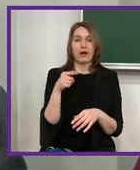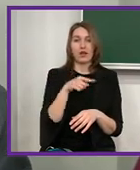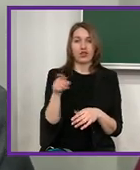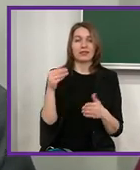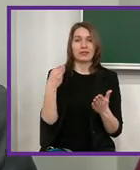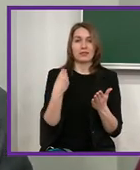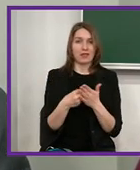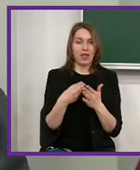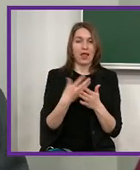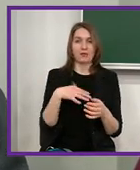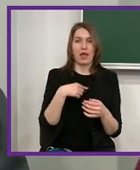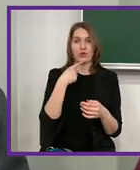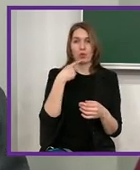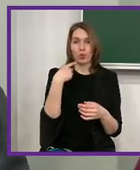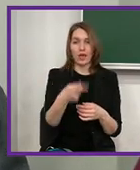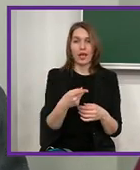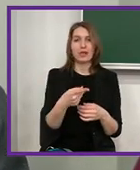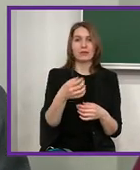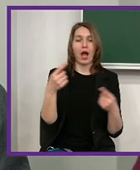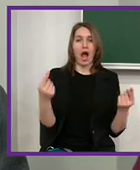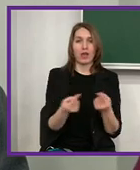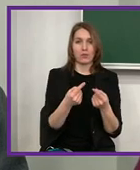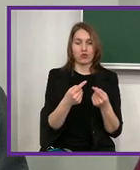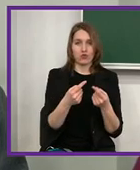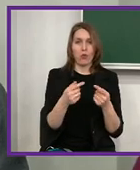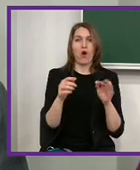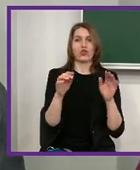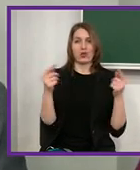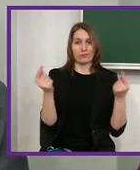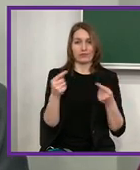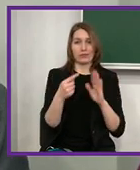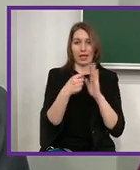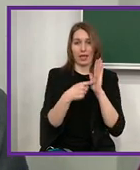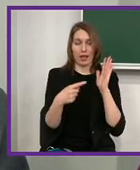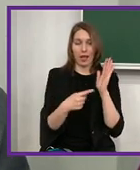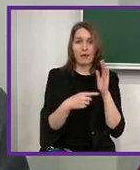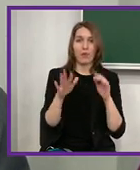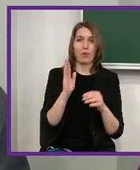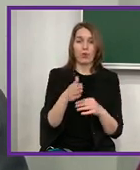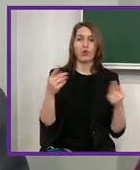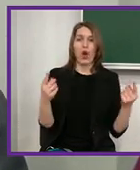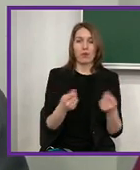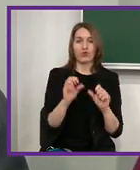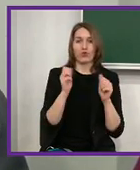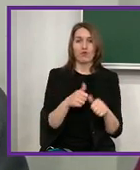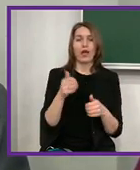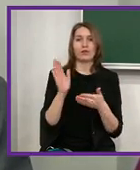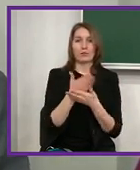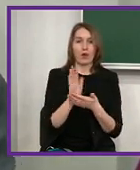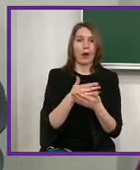the resources that you need to address the problem. In terms of due diligence, there was a supplier code of conduct, but there were no performance